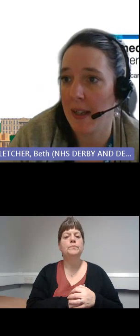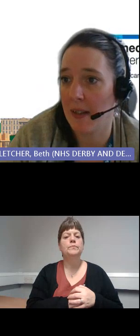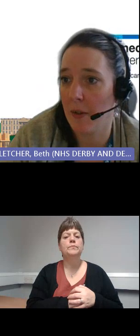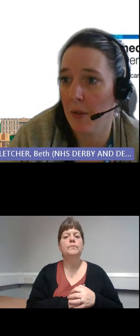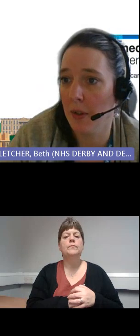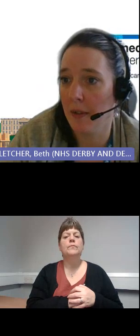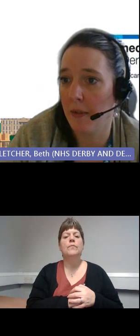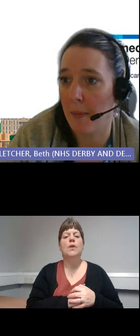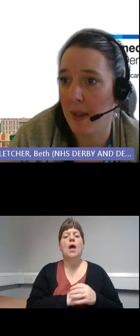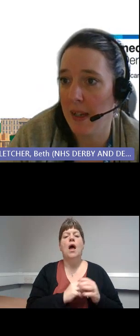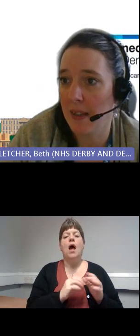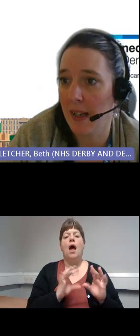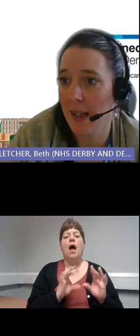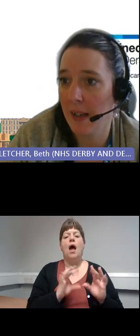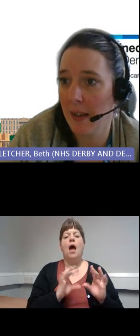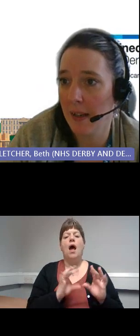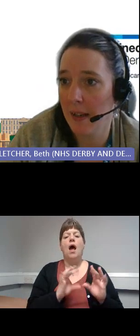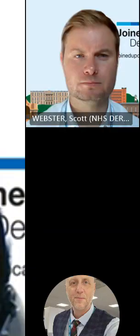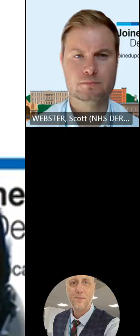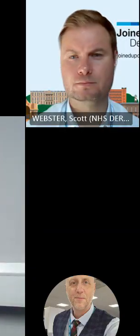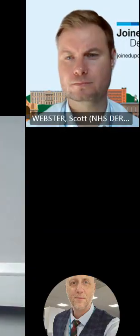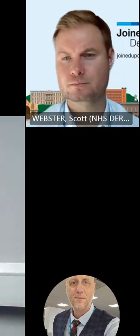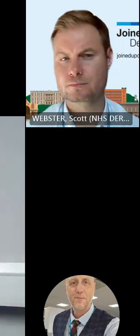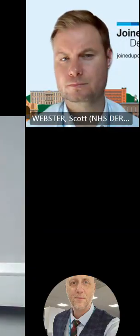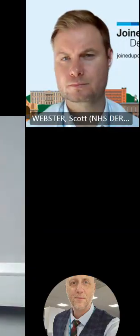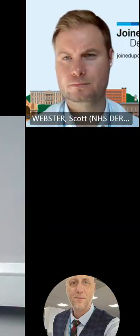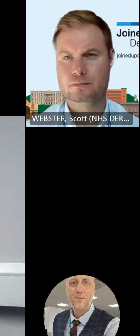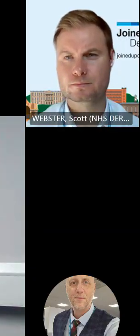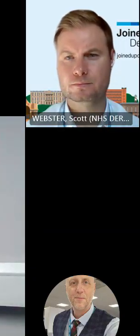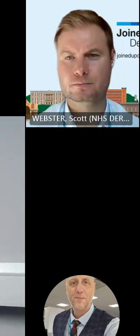And that is all from me today.